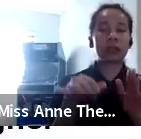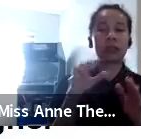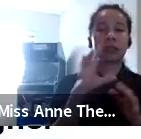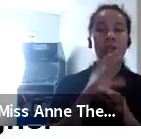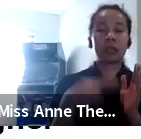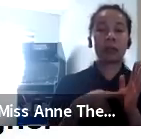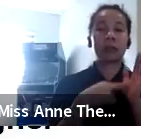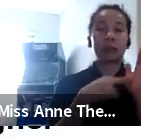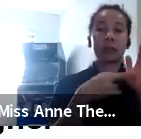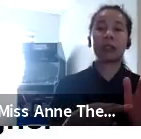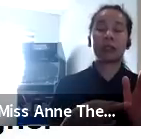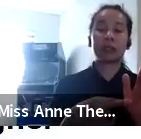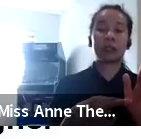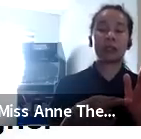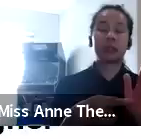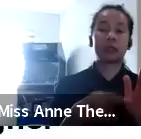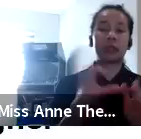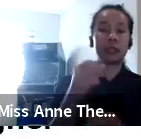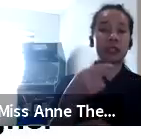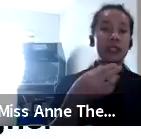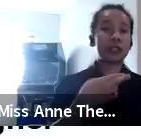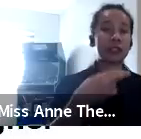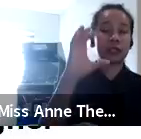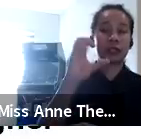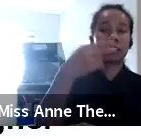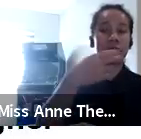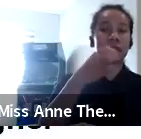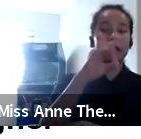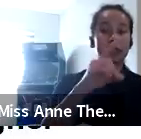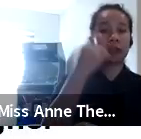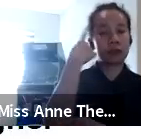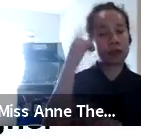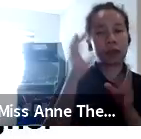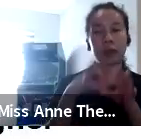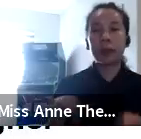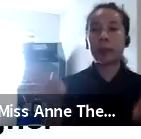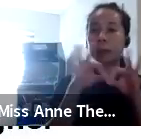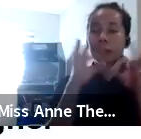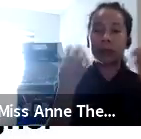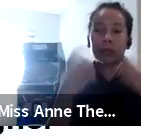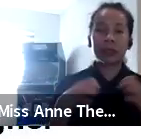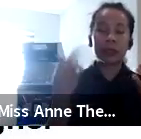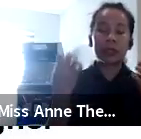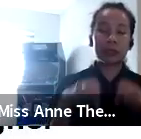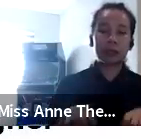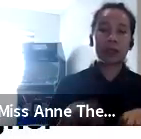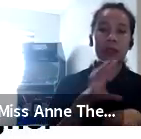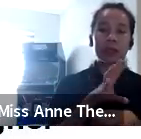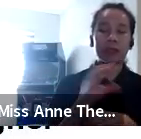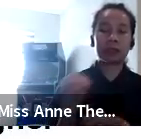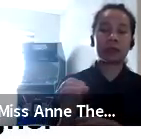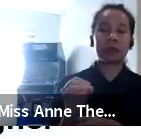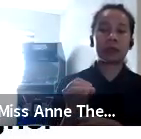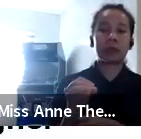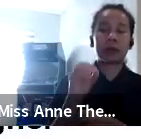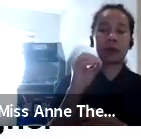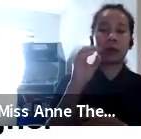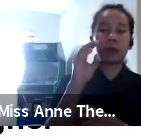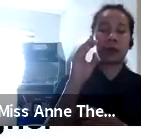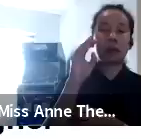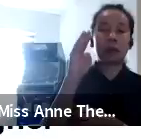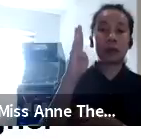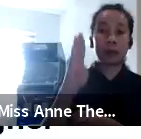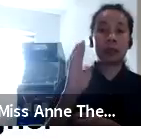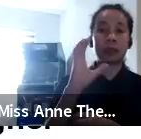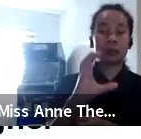represent the Commission on Higher Education for important events for the British Council and others.